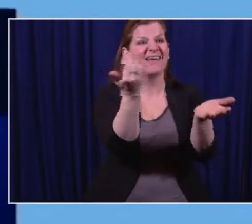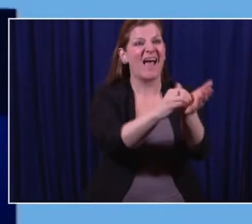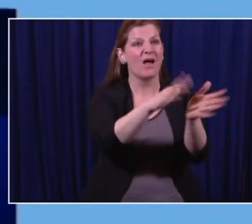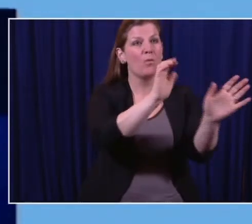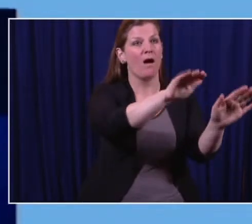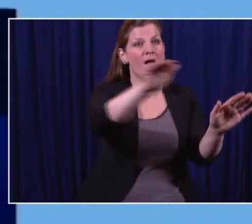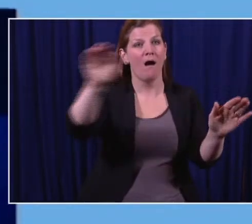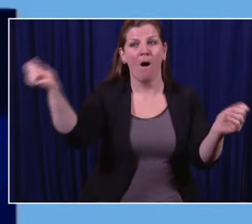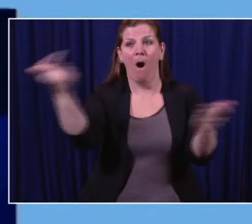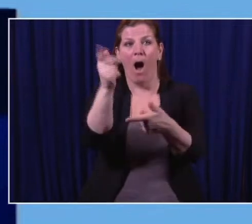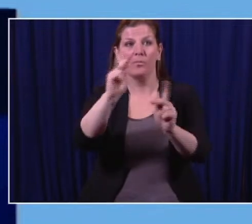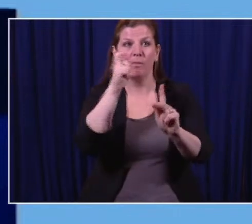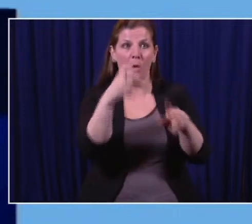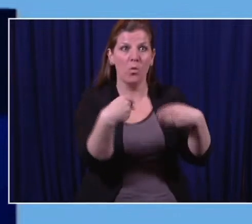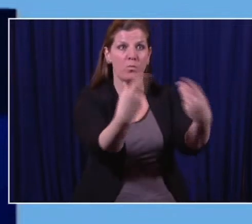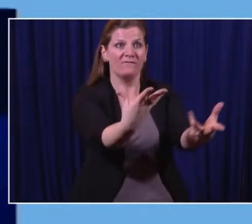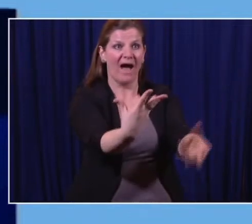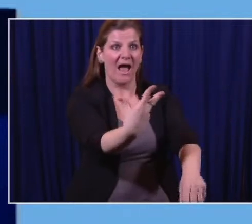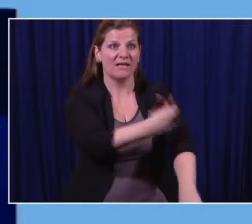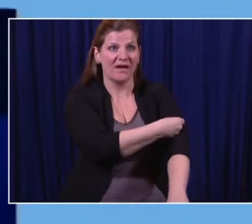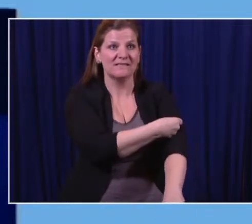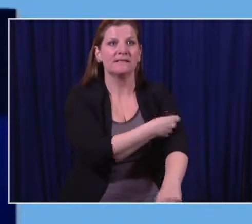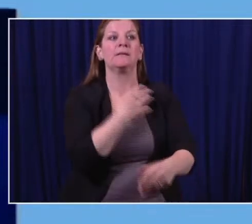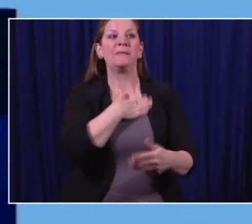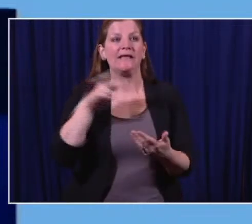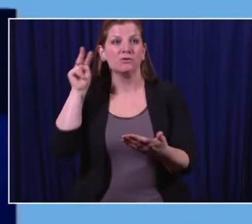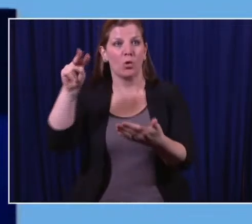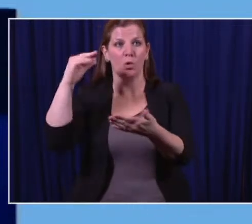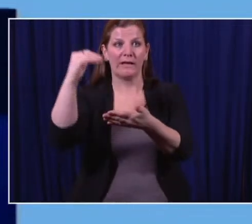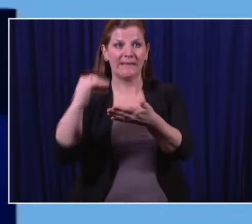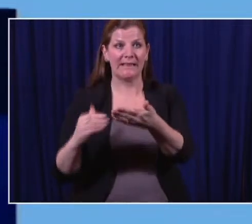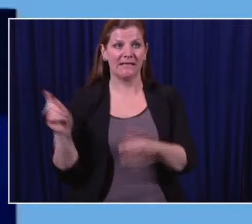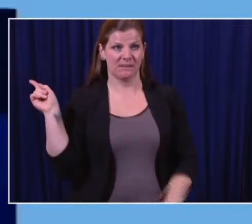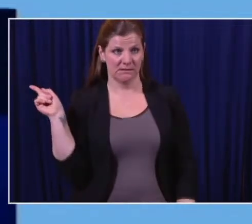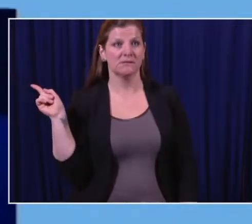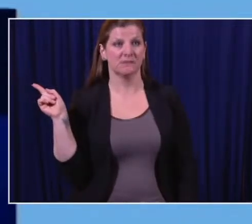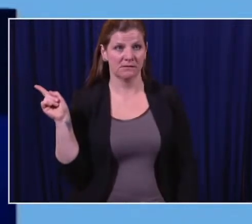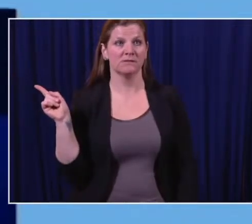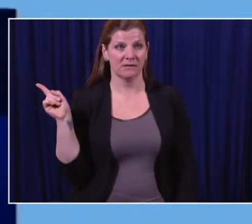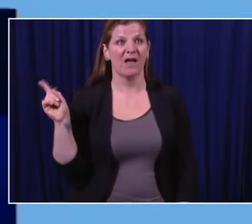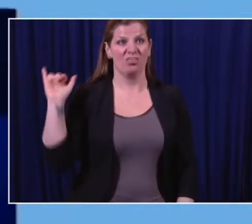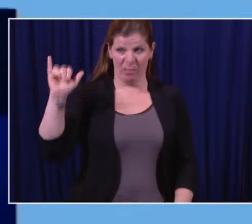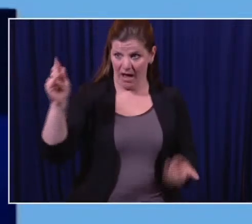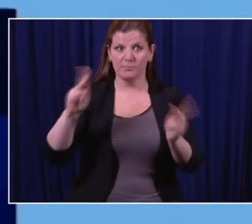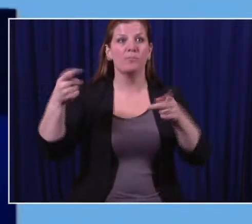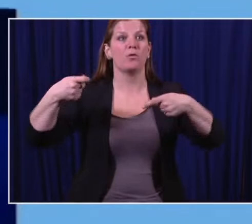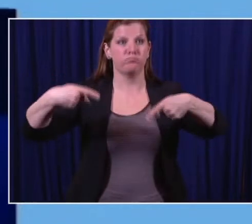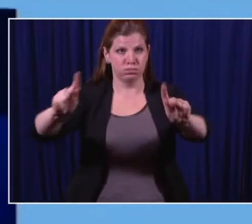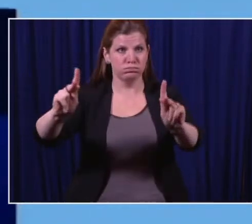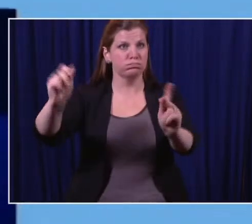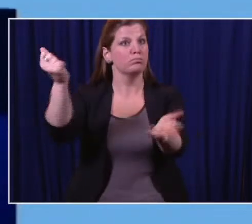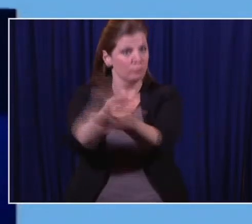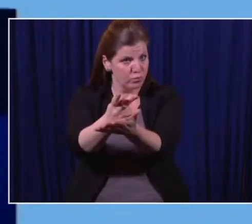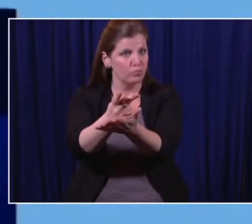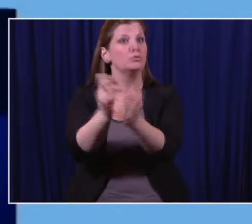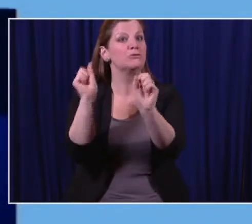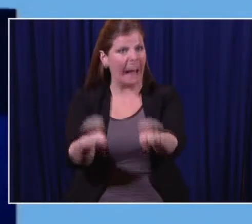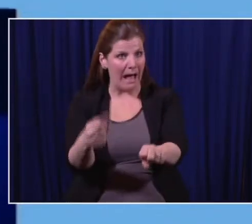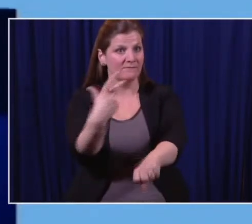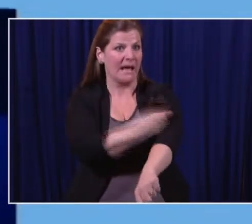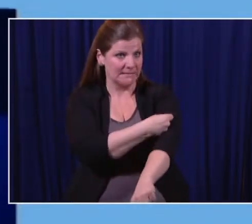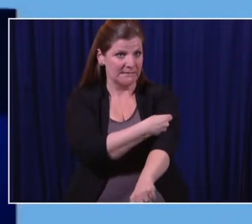and to follow this list. This is a group of people in Ohio who, even though they're under the age